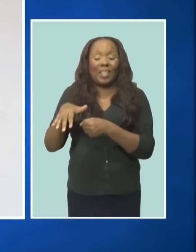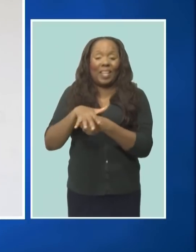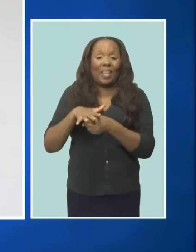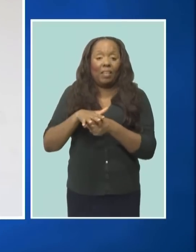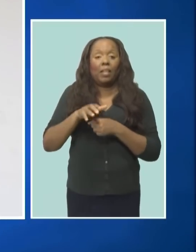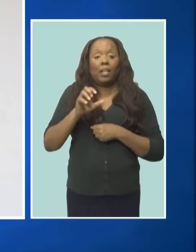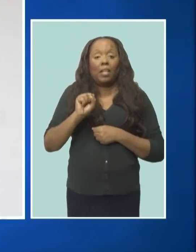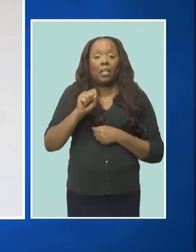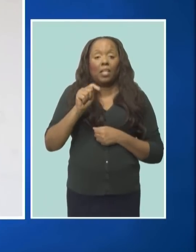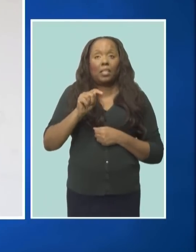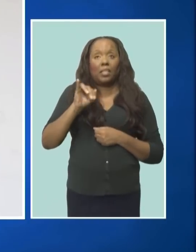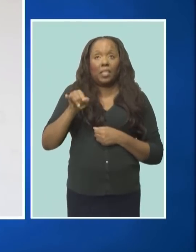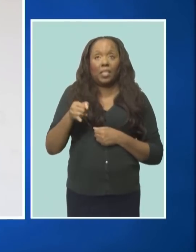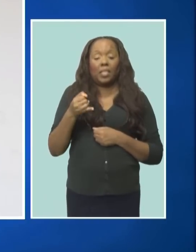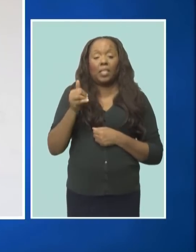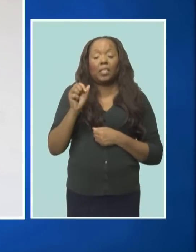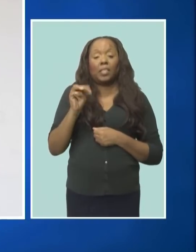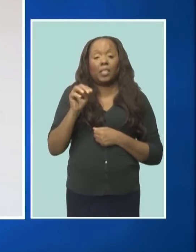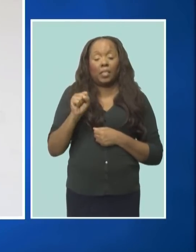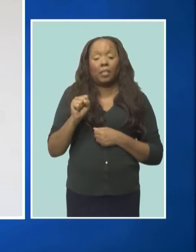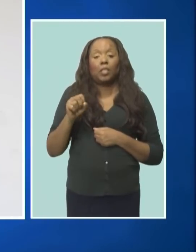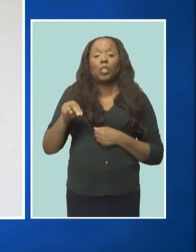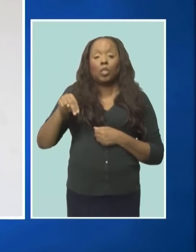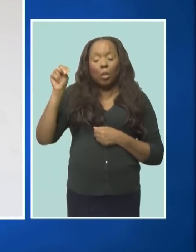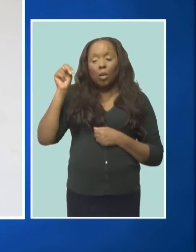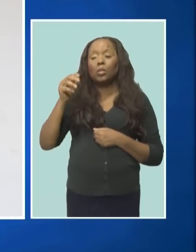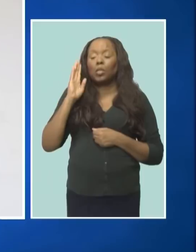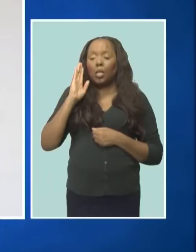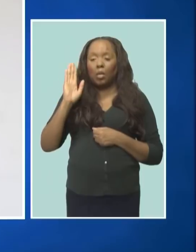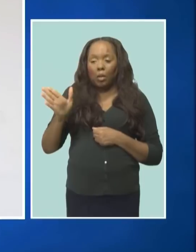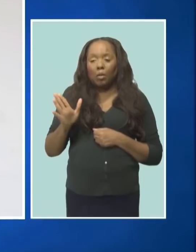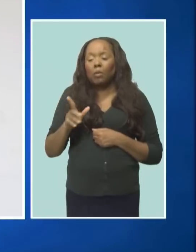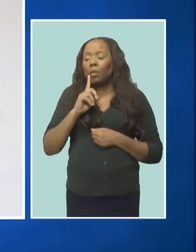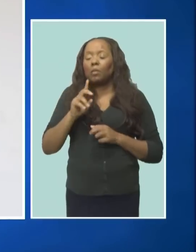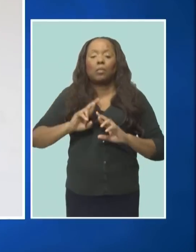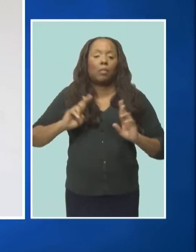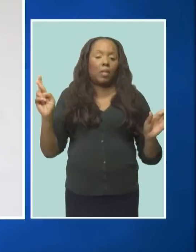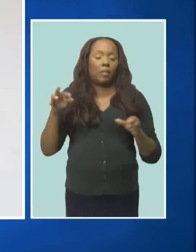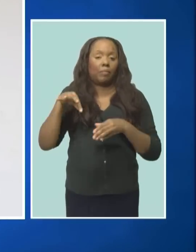she is known well enough that she would be in a position to take on the election